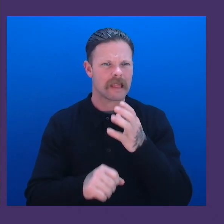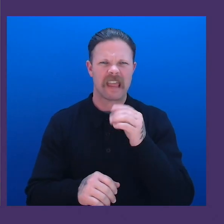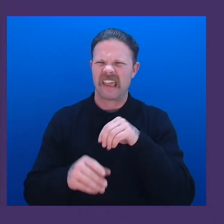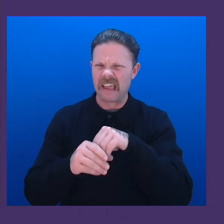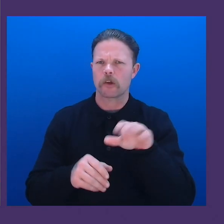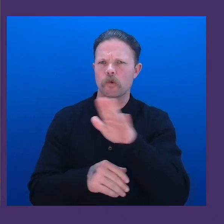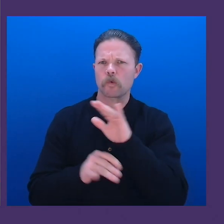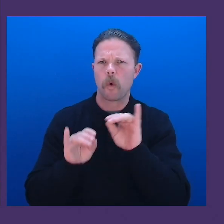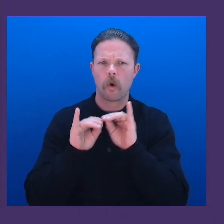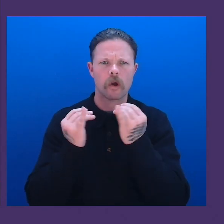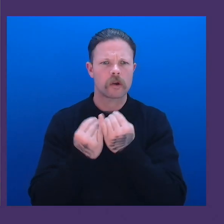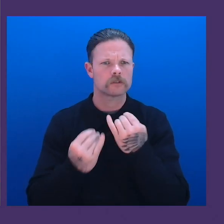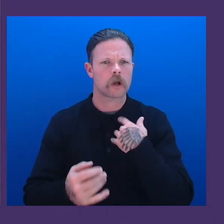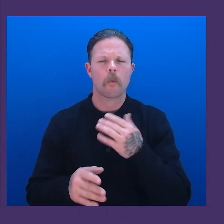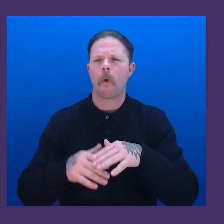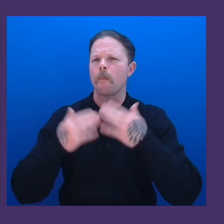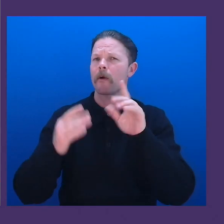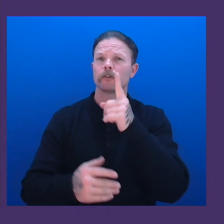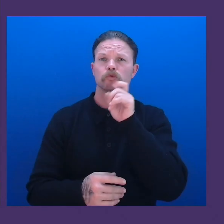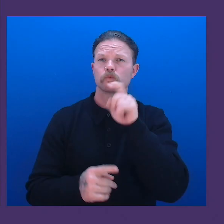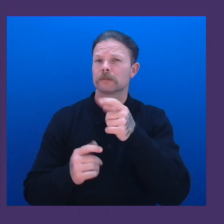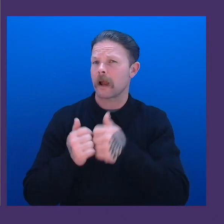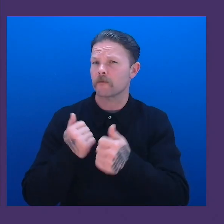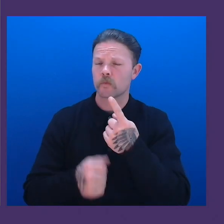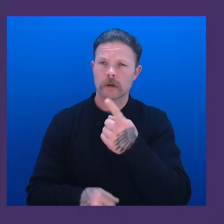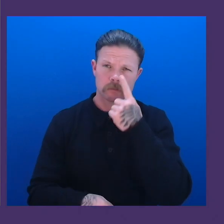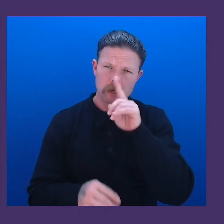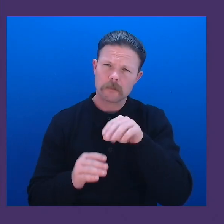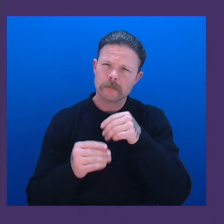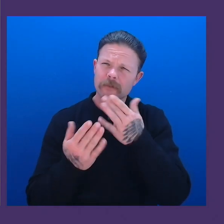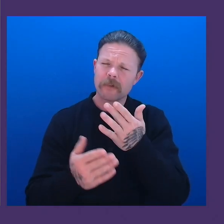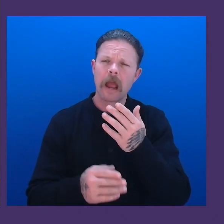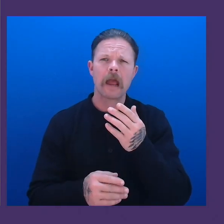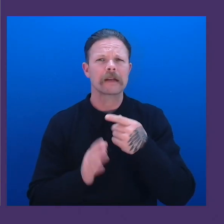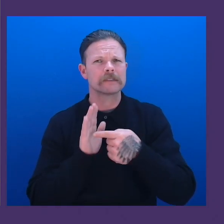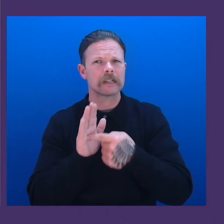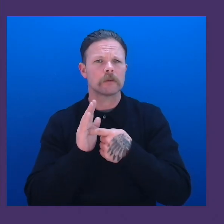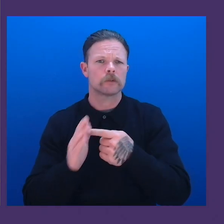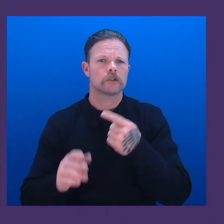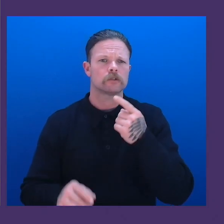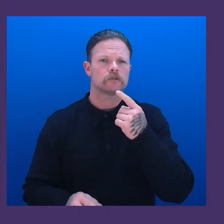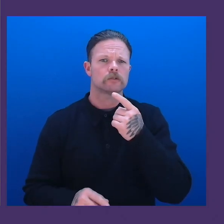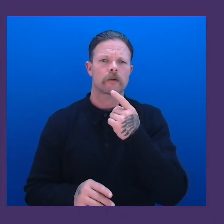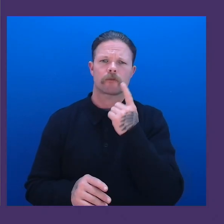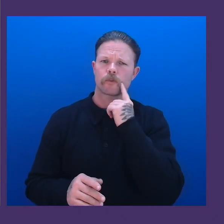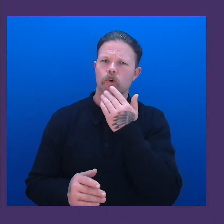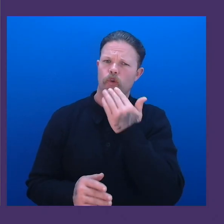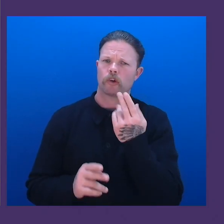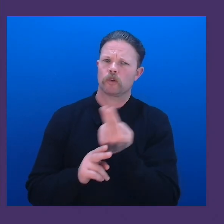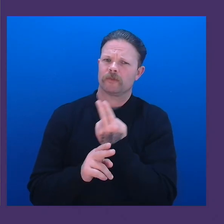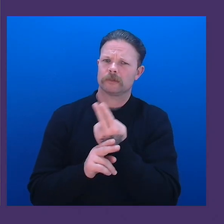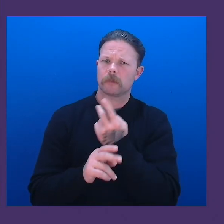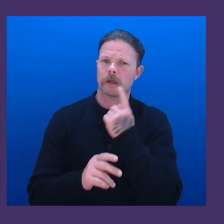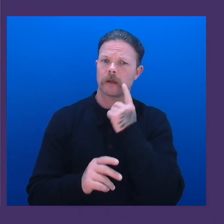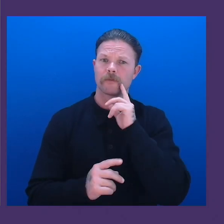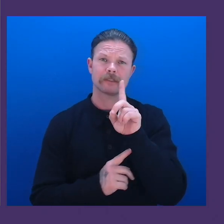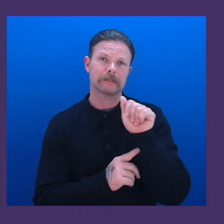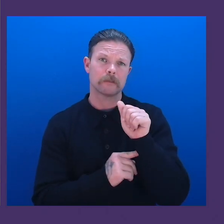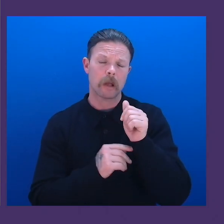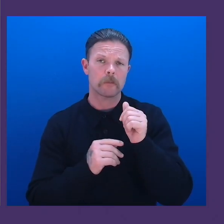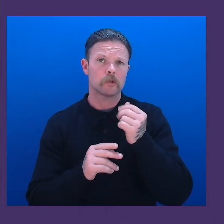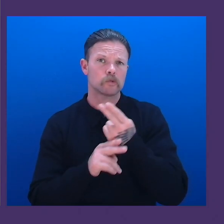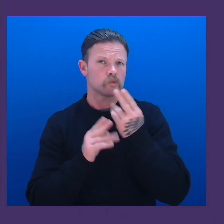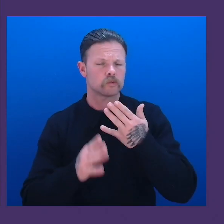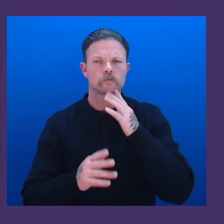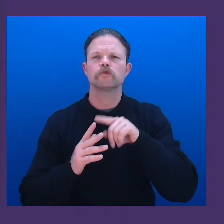to everyone. Could you provide examples of good usability for disabled users? And again, we'll start in alphabetical order. So